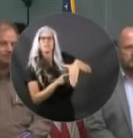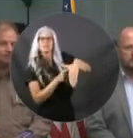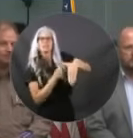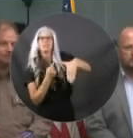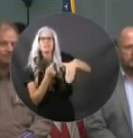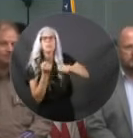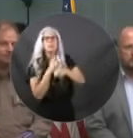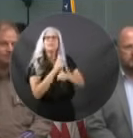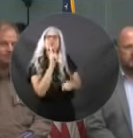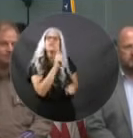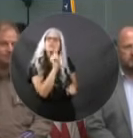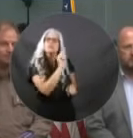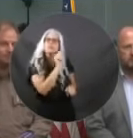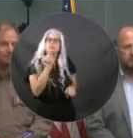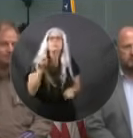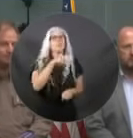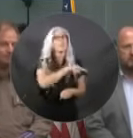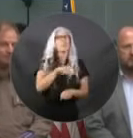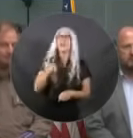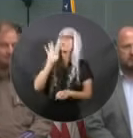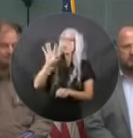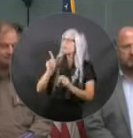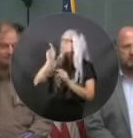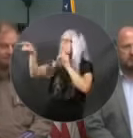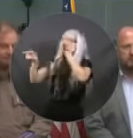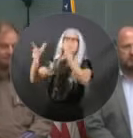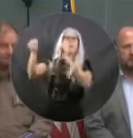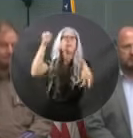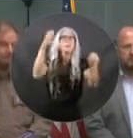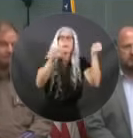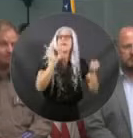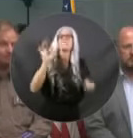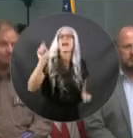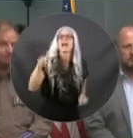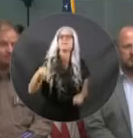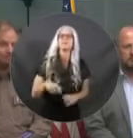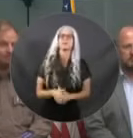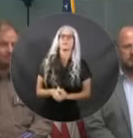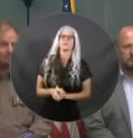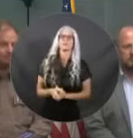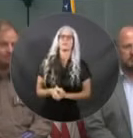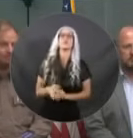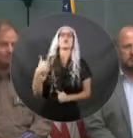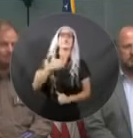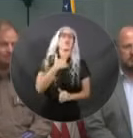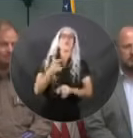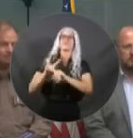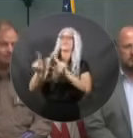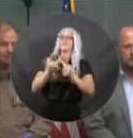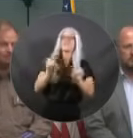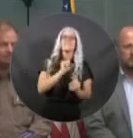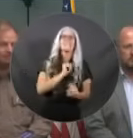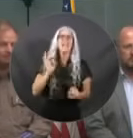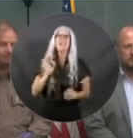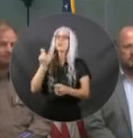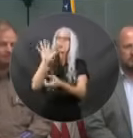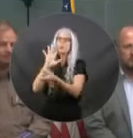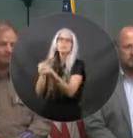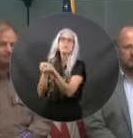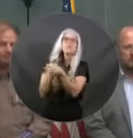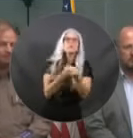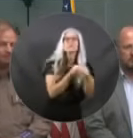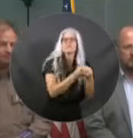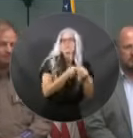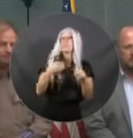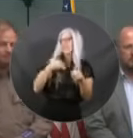them. We also have additional search and rescue personnel that are going to be augmenting the USAR teams. We've been working with